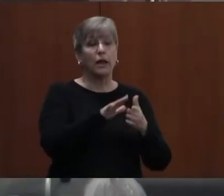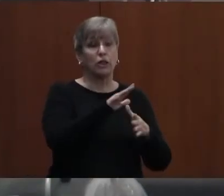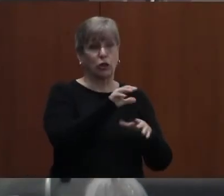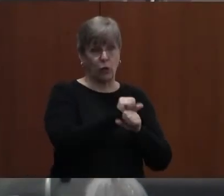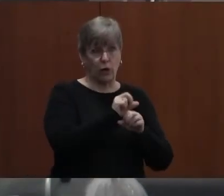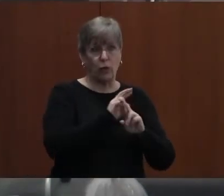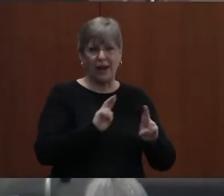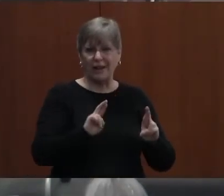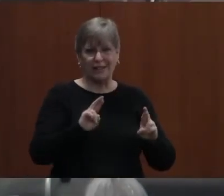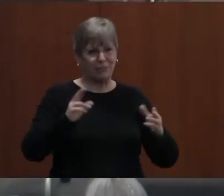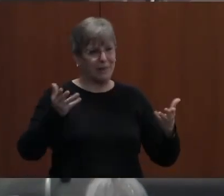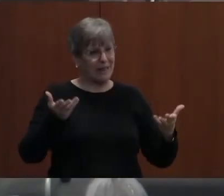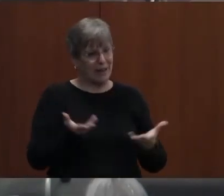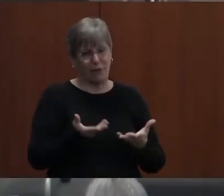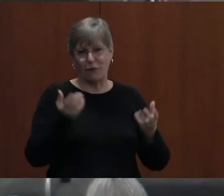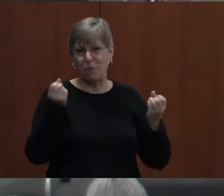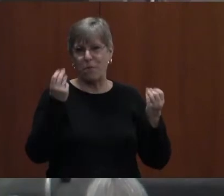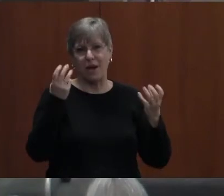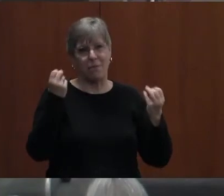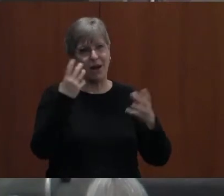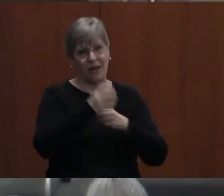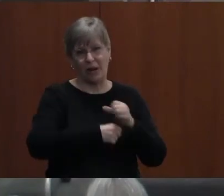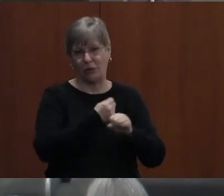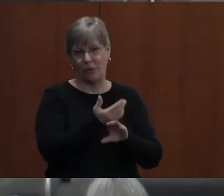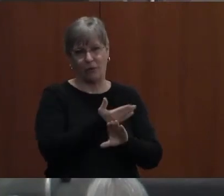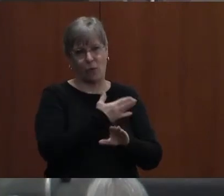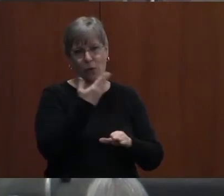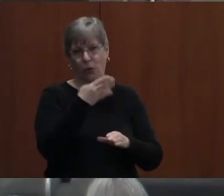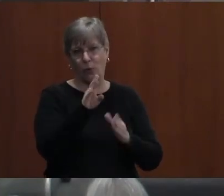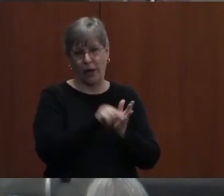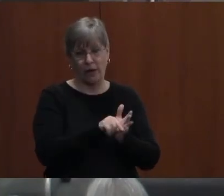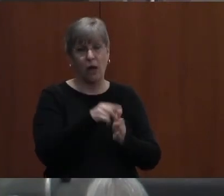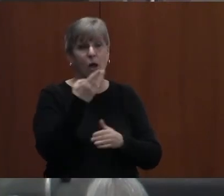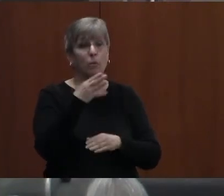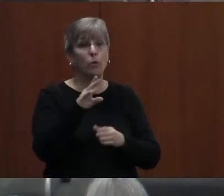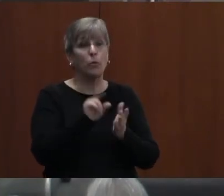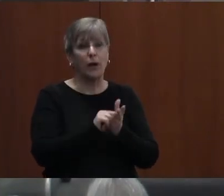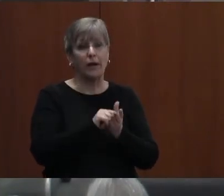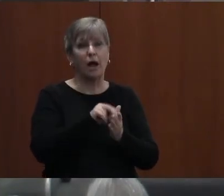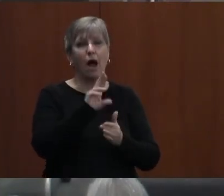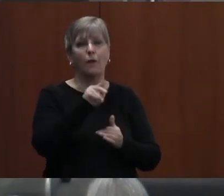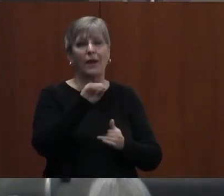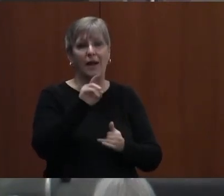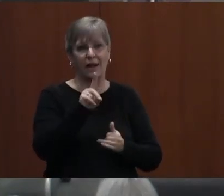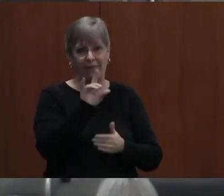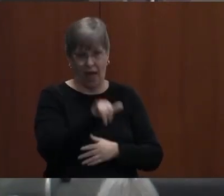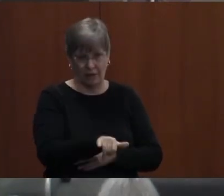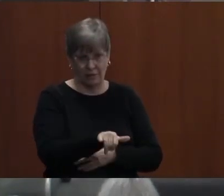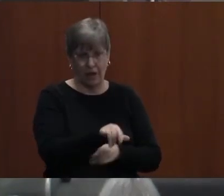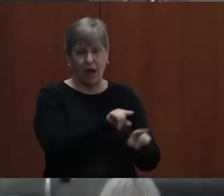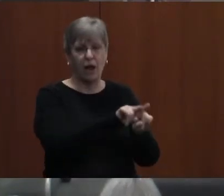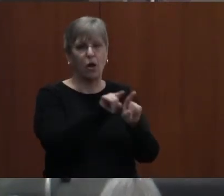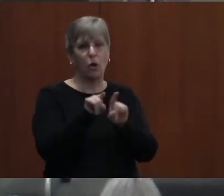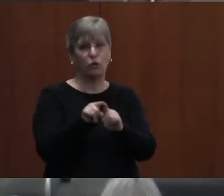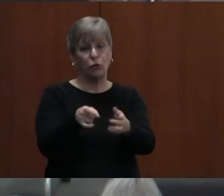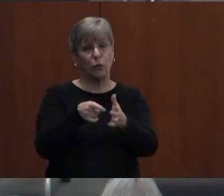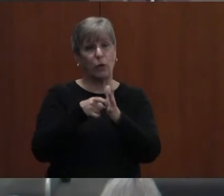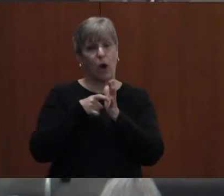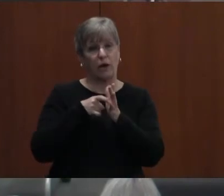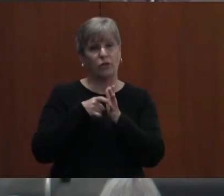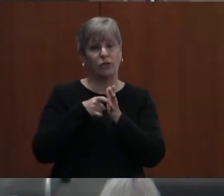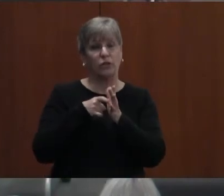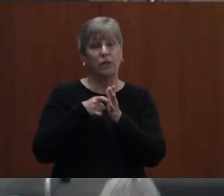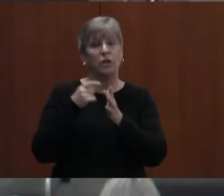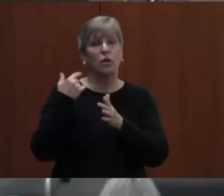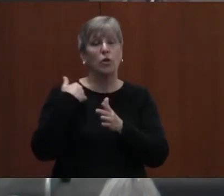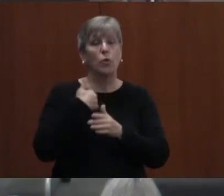readiness has been around for a number of years prior to Blueprint. Blueprint updated it. And what it also is requiring is